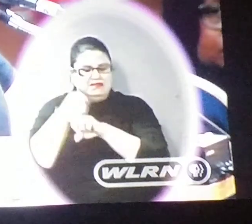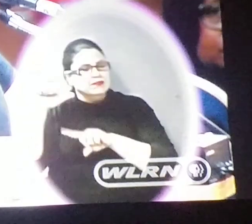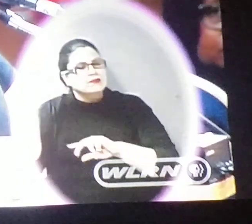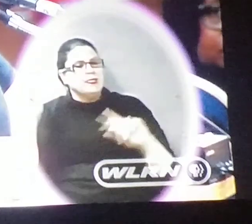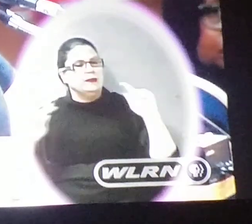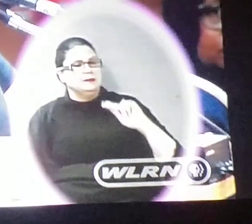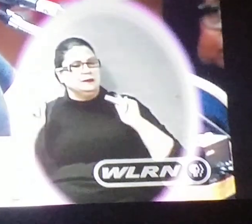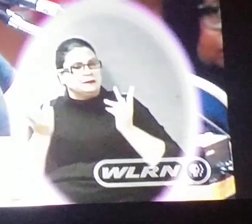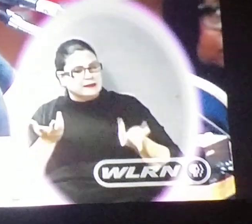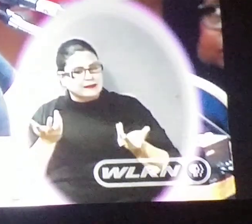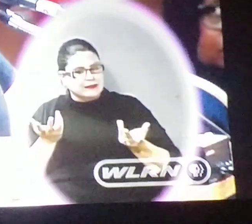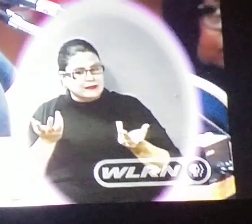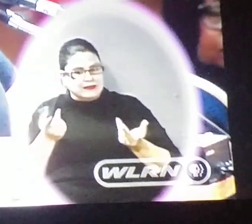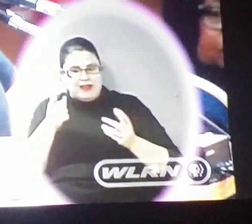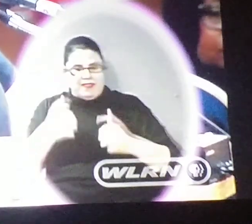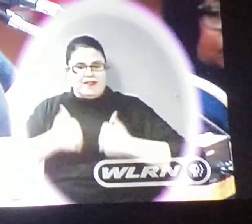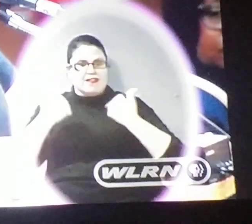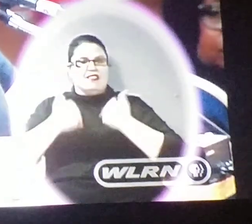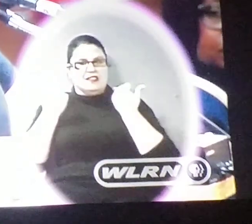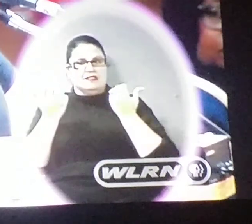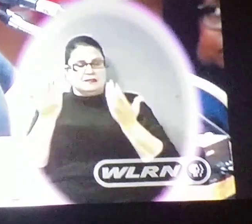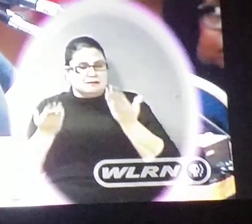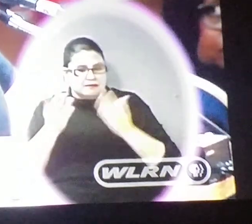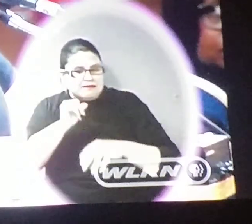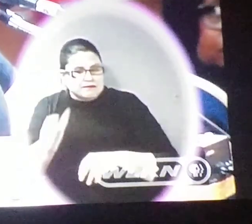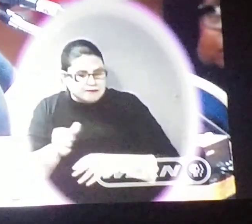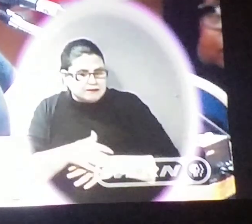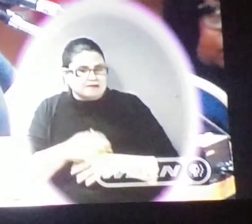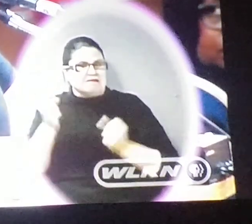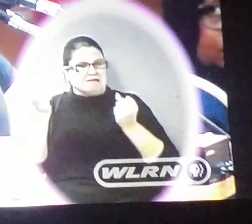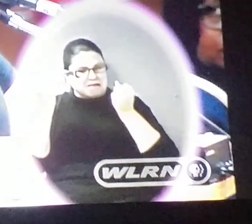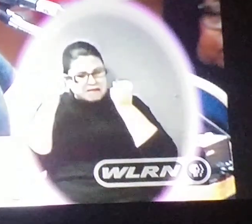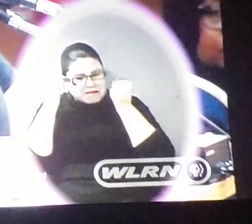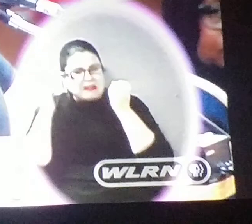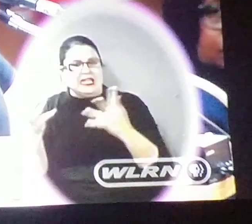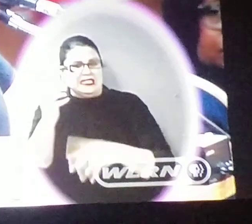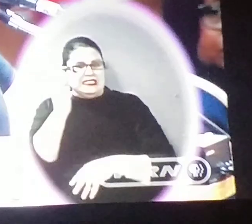not live to tell their story. Many saw this news